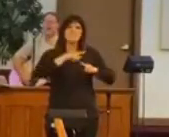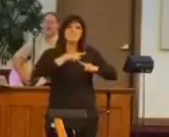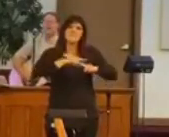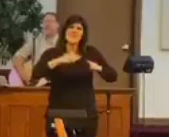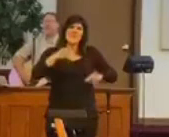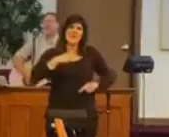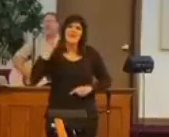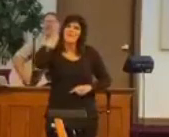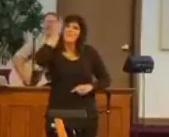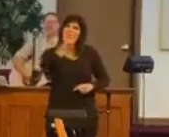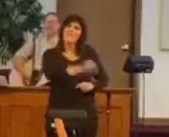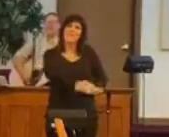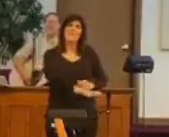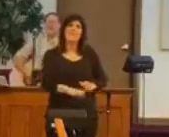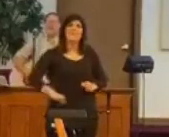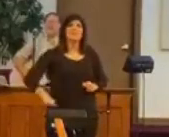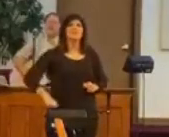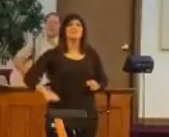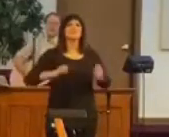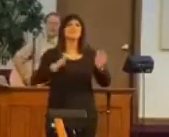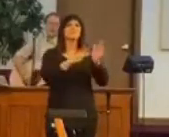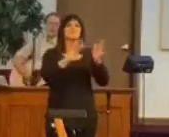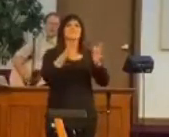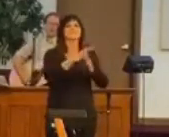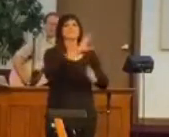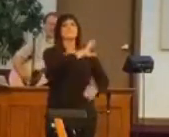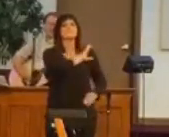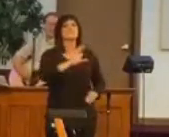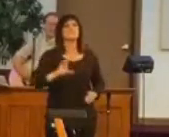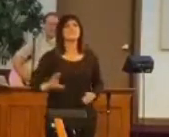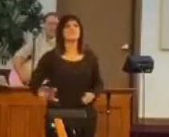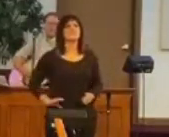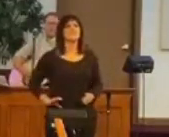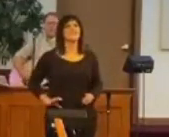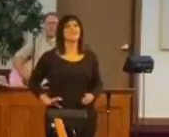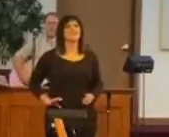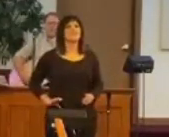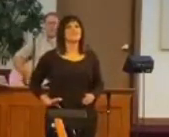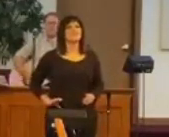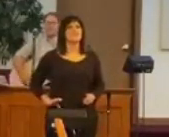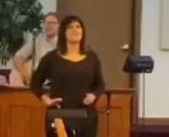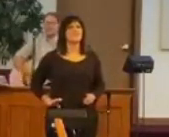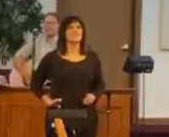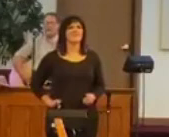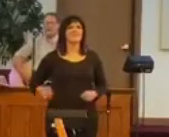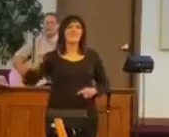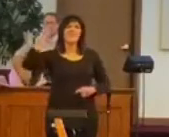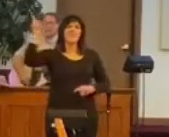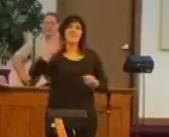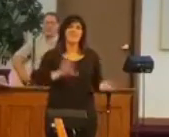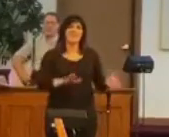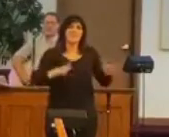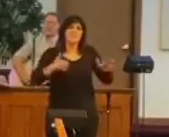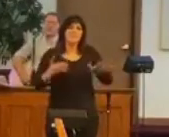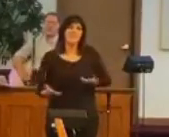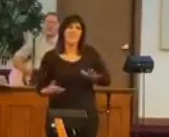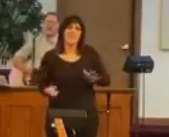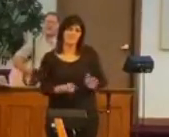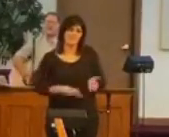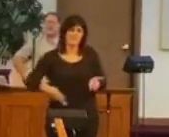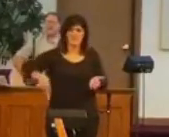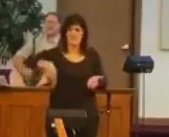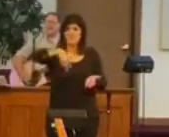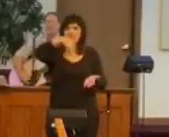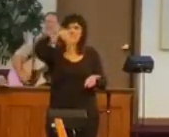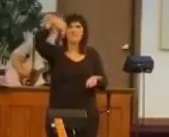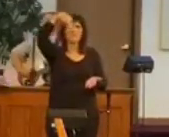But I will boast in Jesus Christ, his